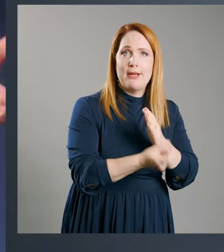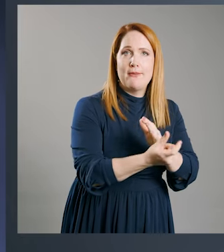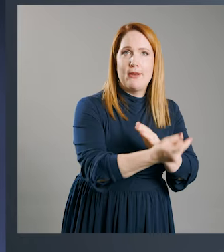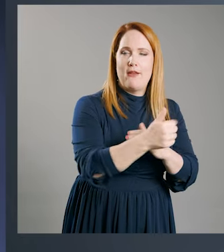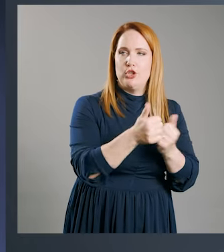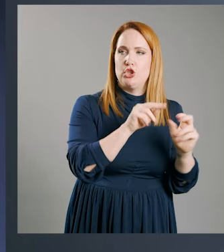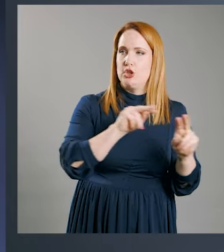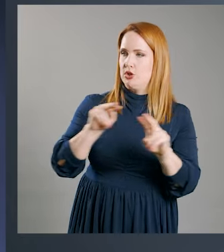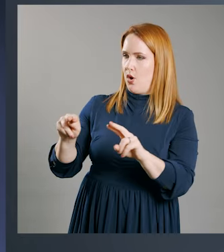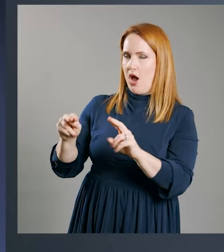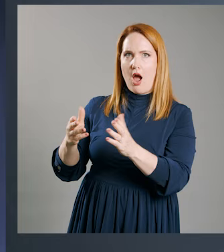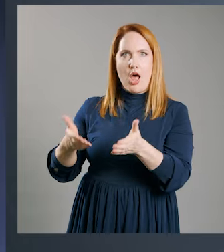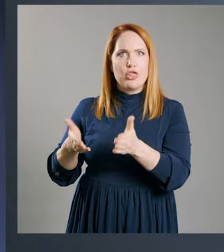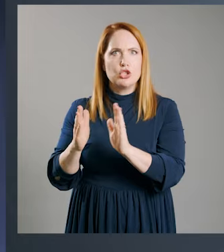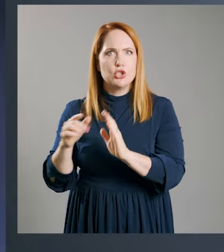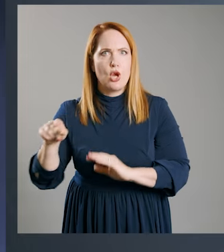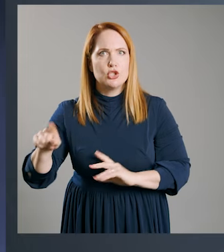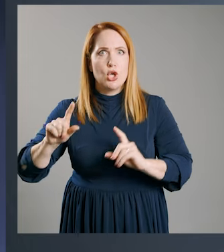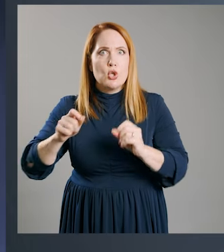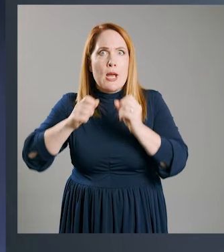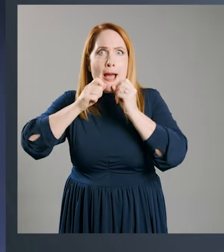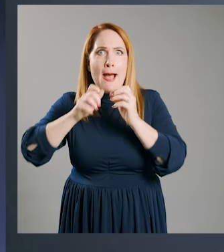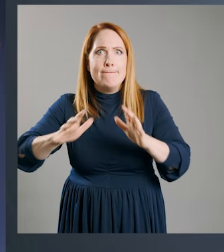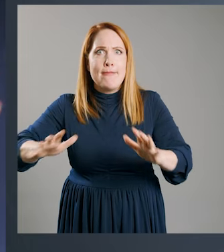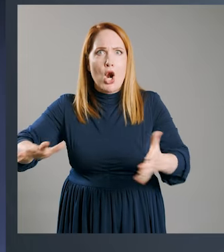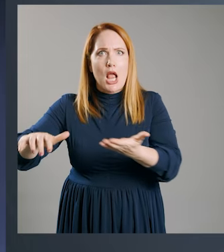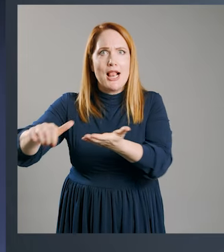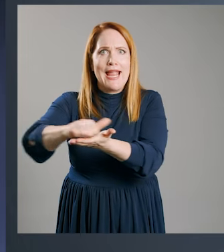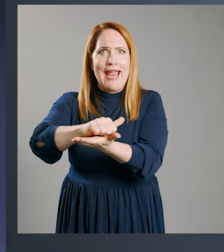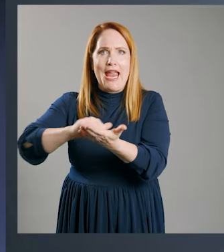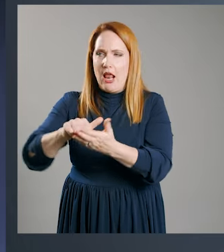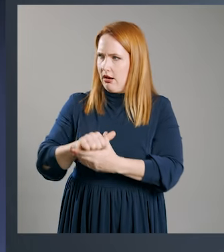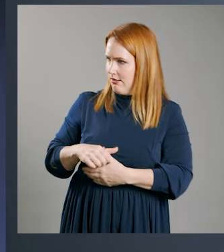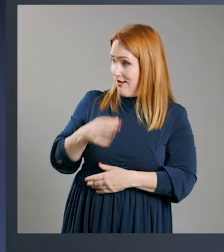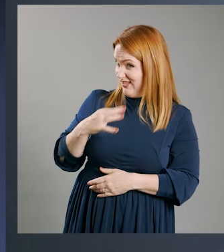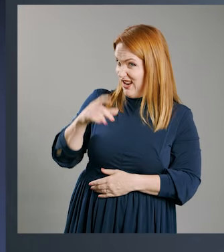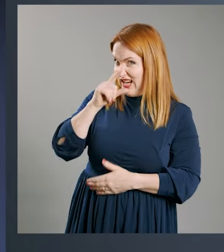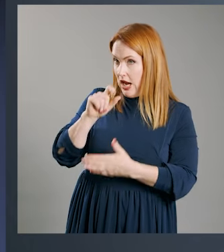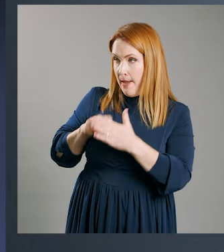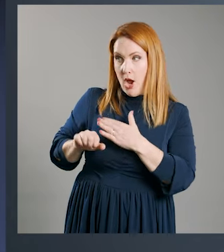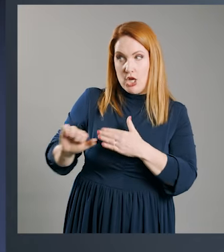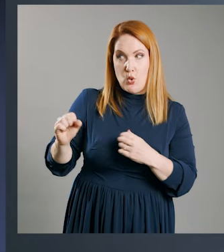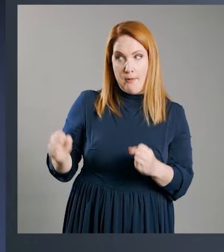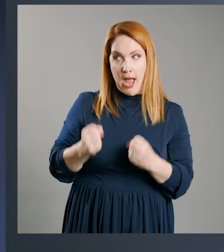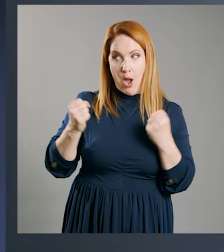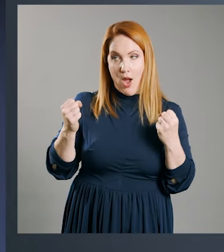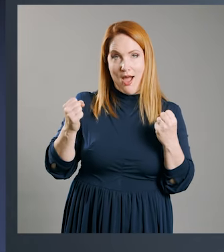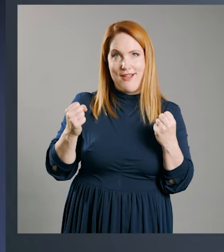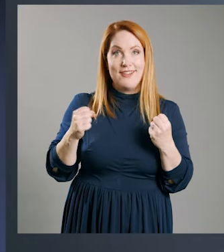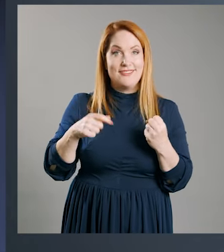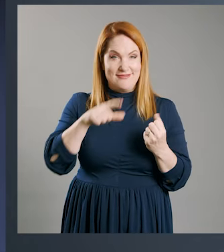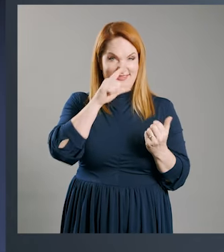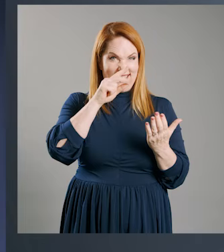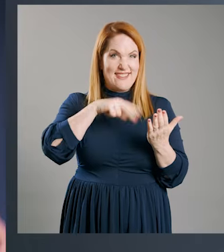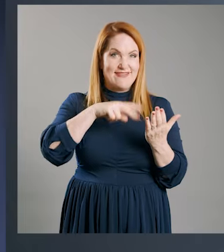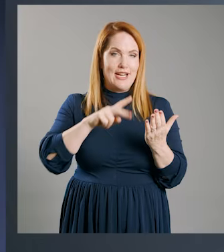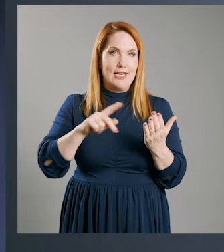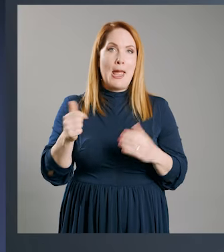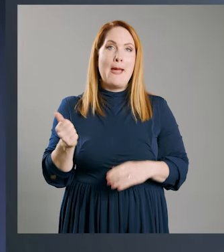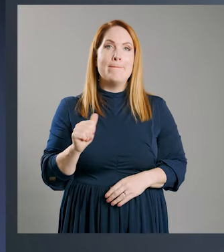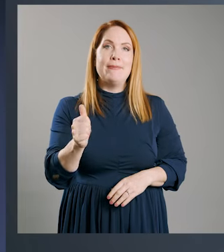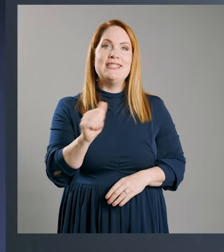saw the early church and the disciples doing miracles of healing, he asked if he could buy some of their power. And you can